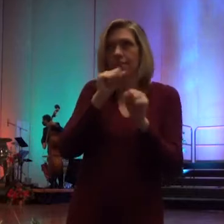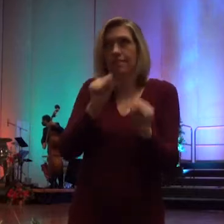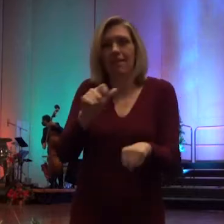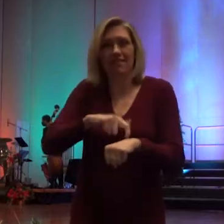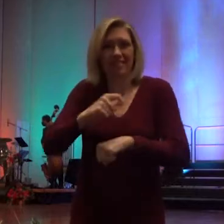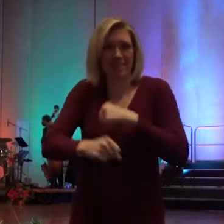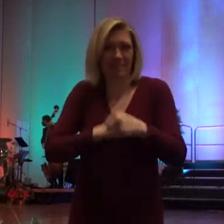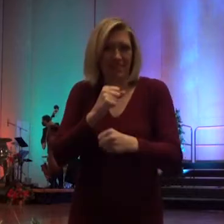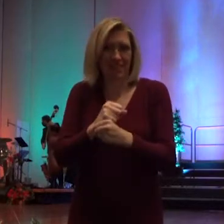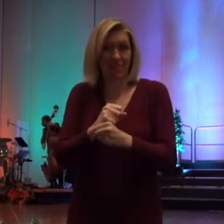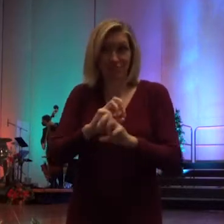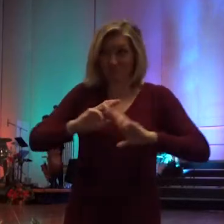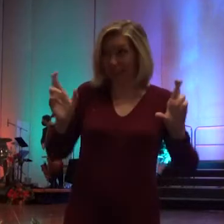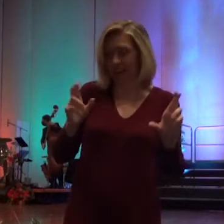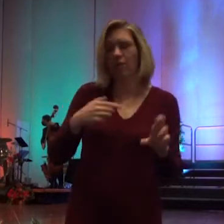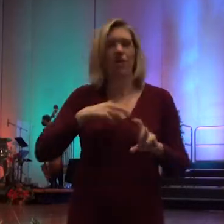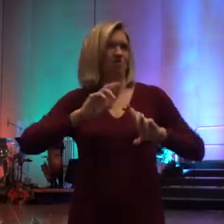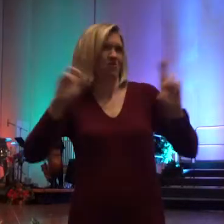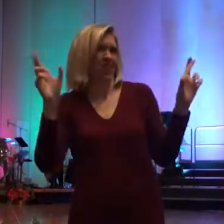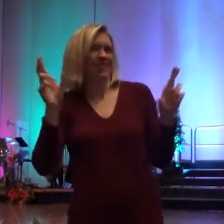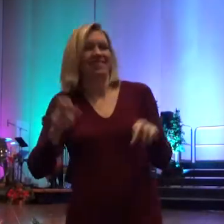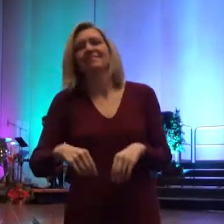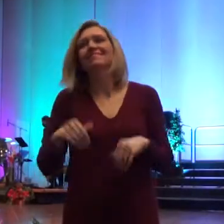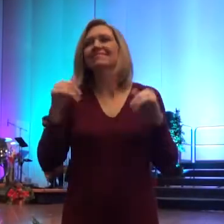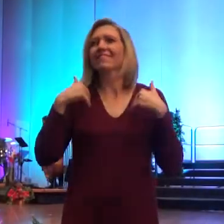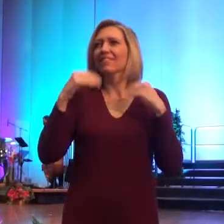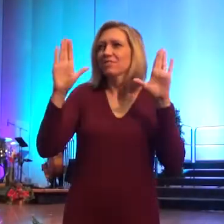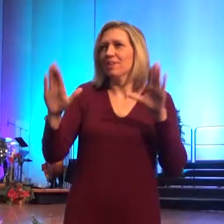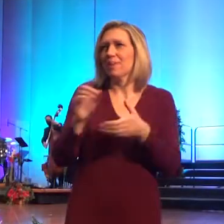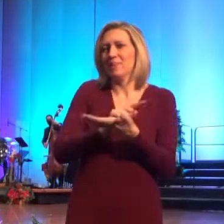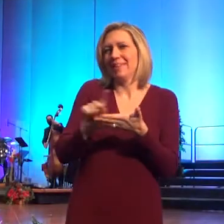ready. Have a great week.